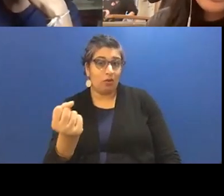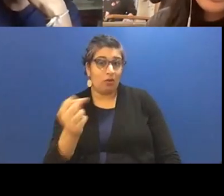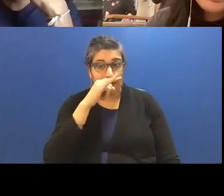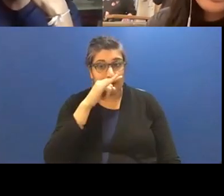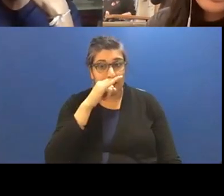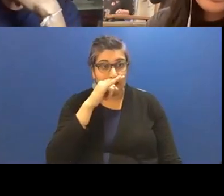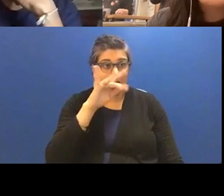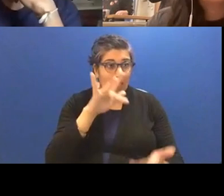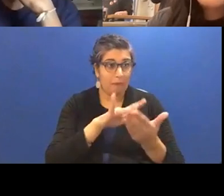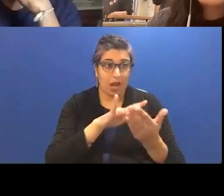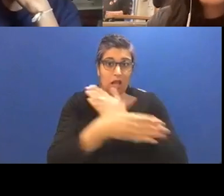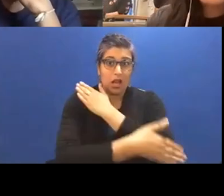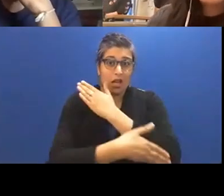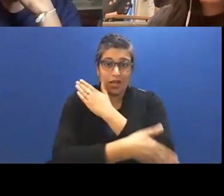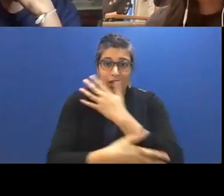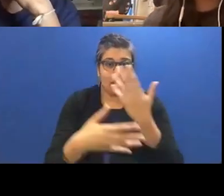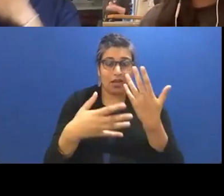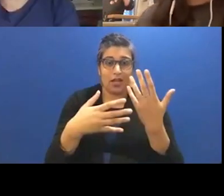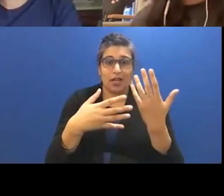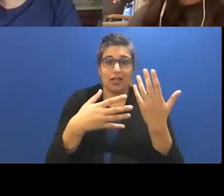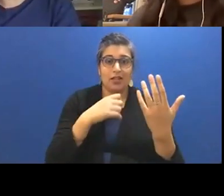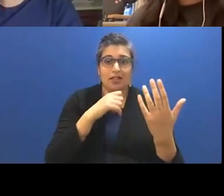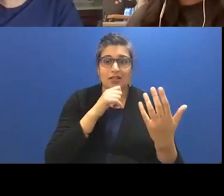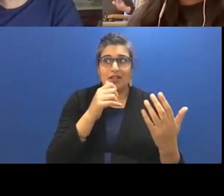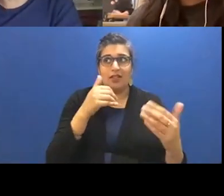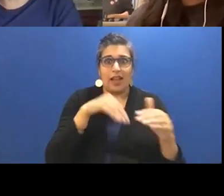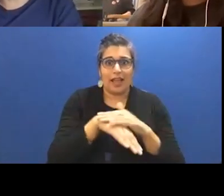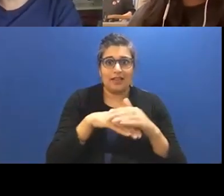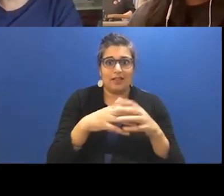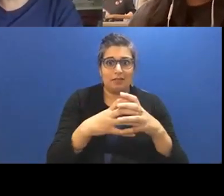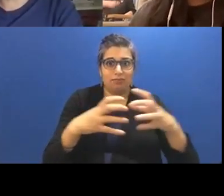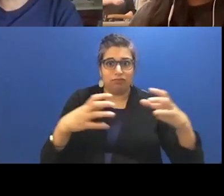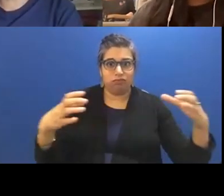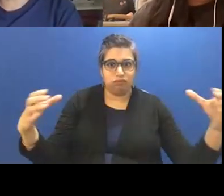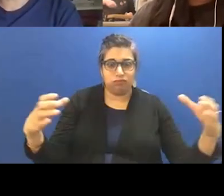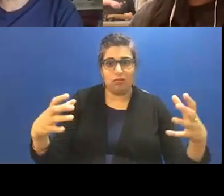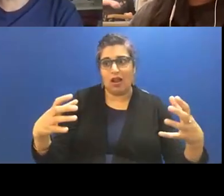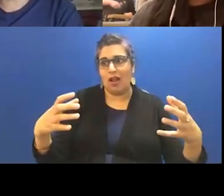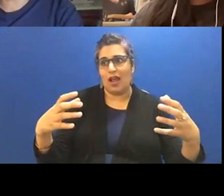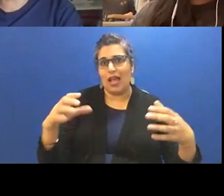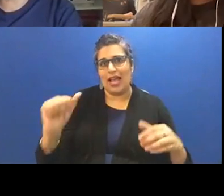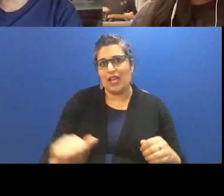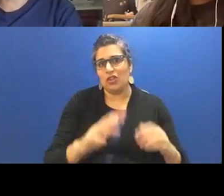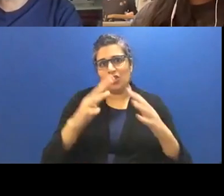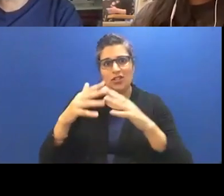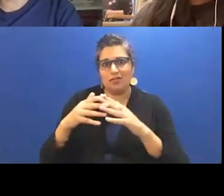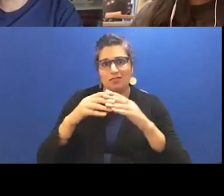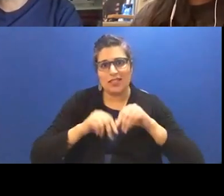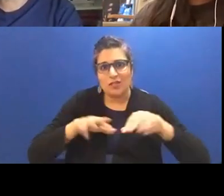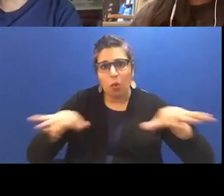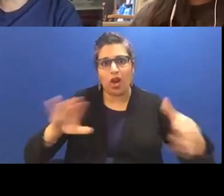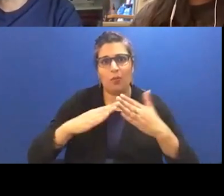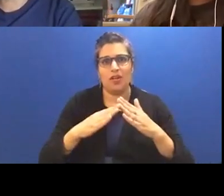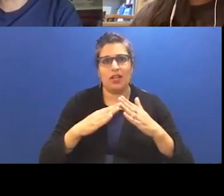maybe doesn't have access to like a broader Asian American diaspora community. Like, what does it mean for someone